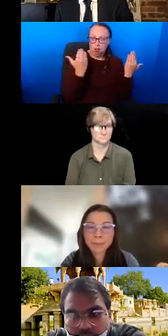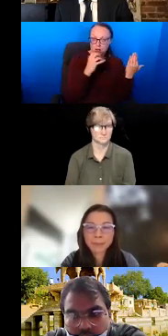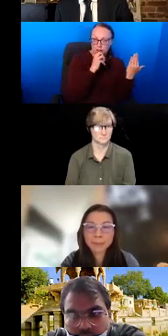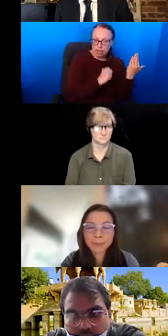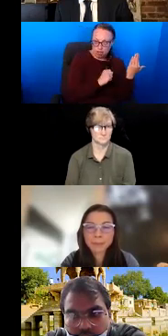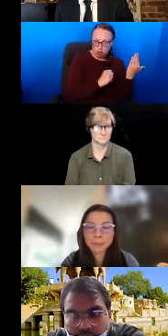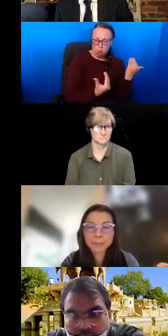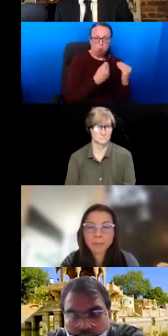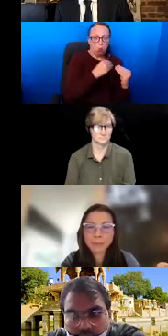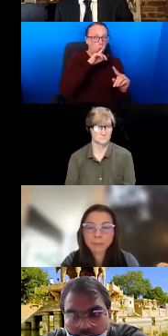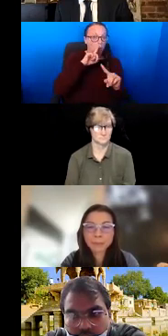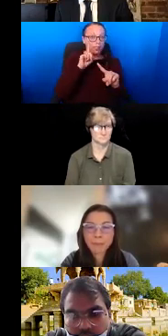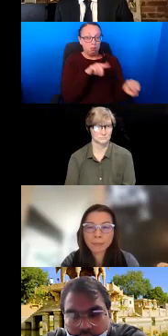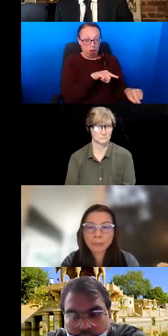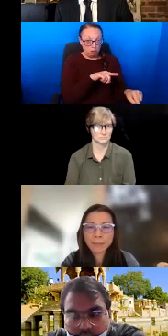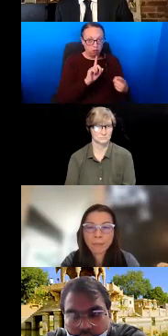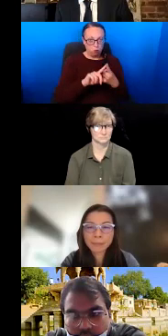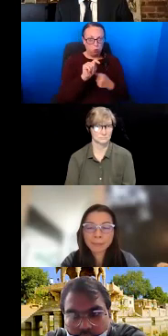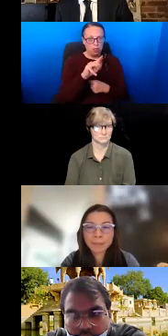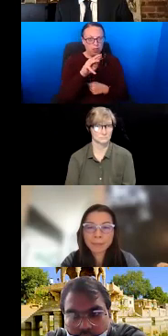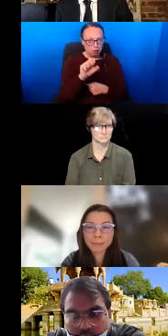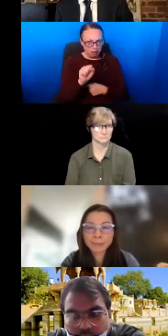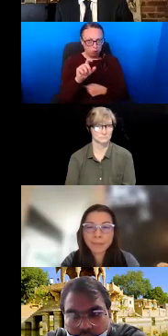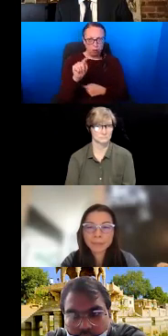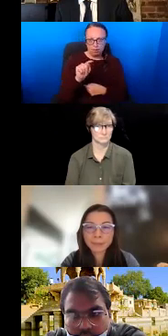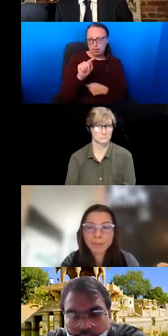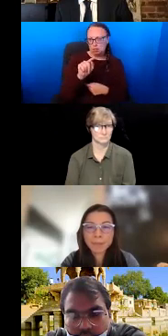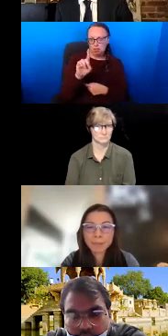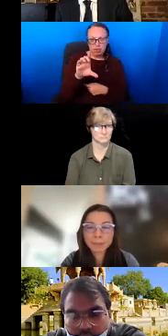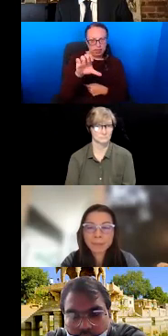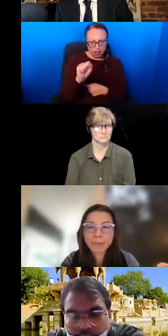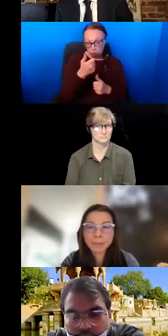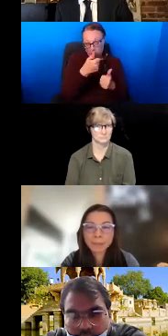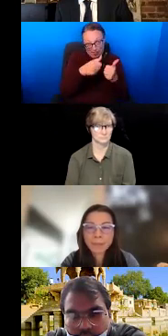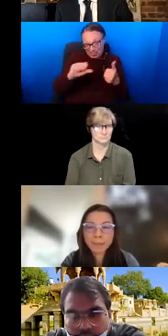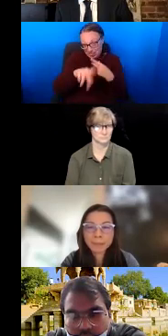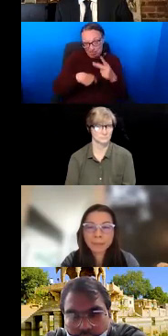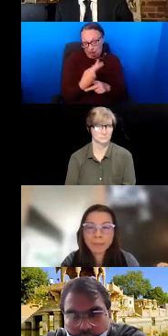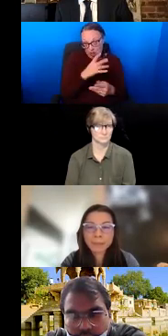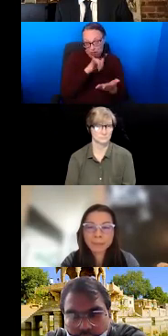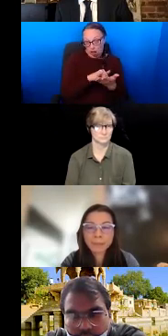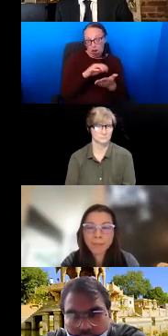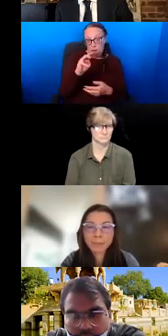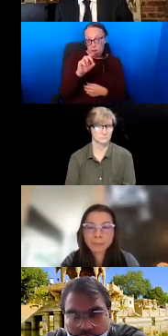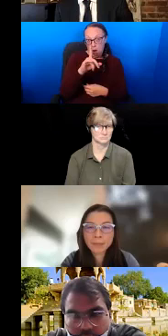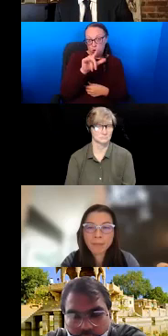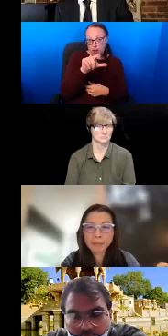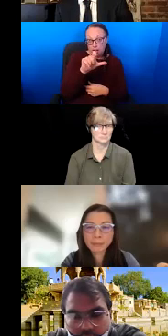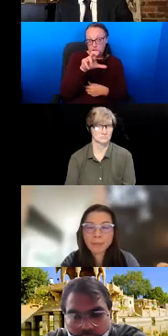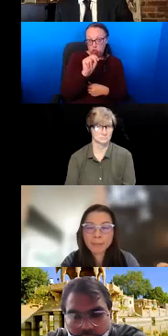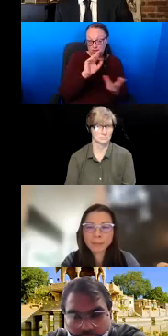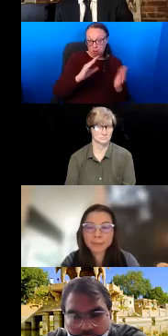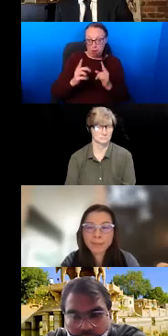be more responsive to TMS or to tDCS or any form of neuromodulation than individuals who are older.